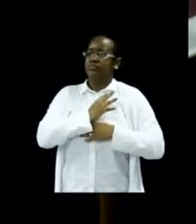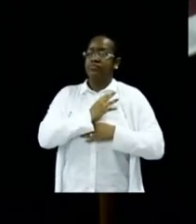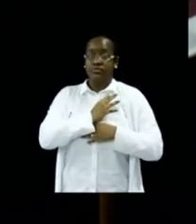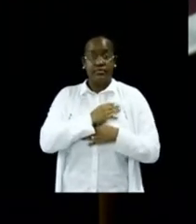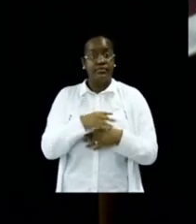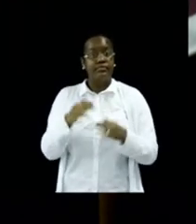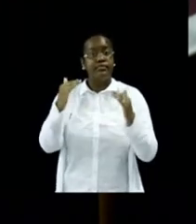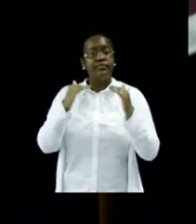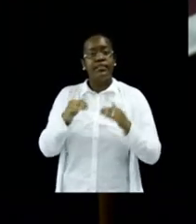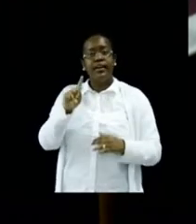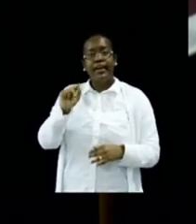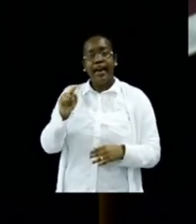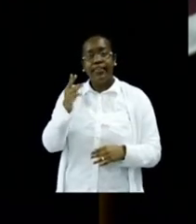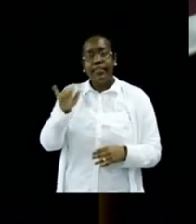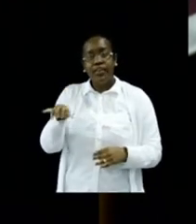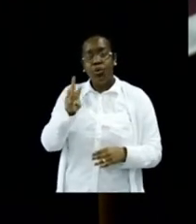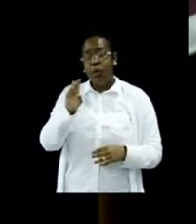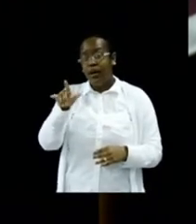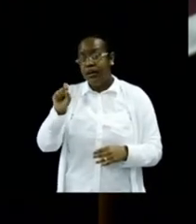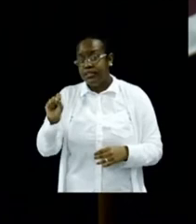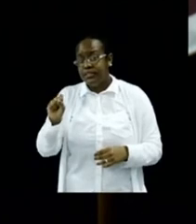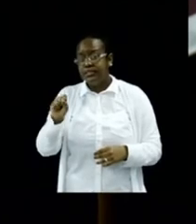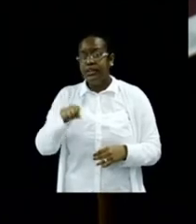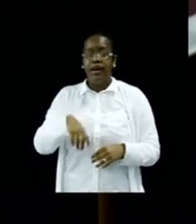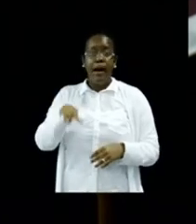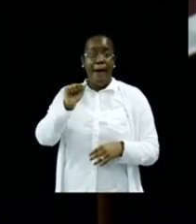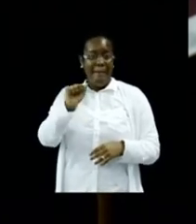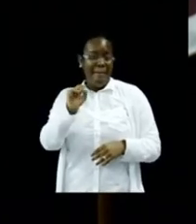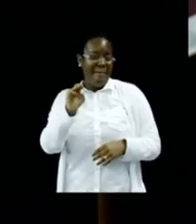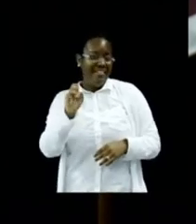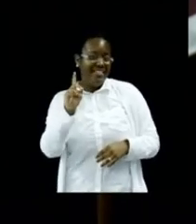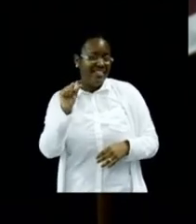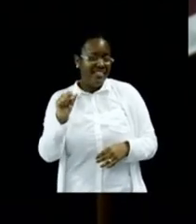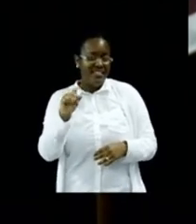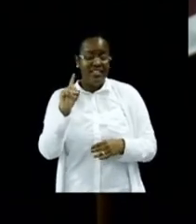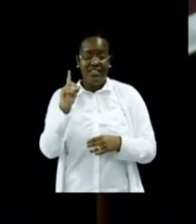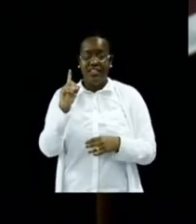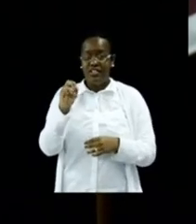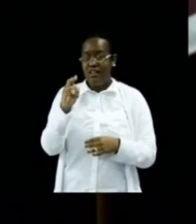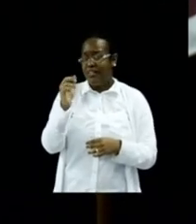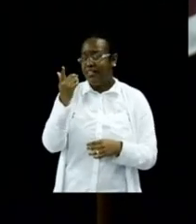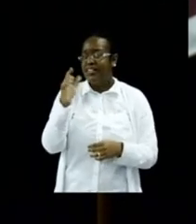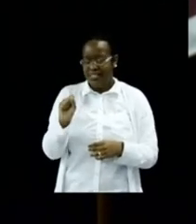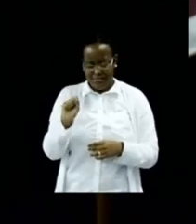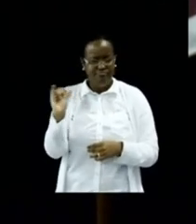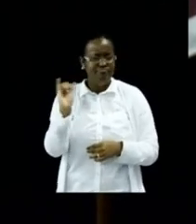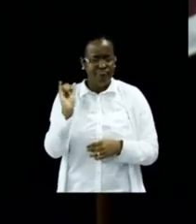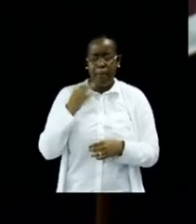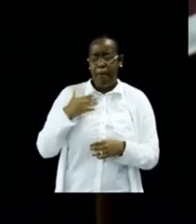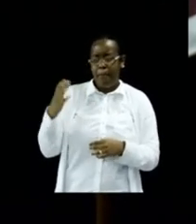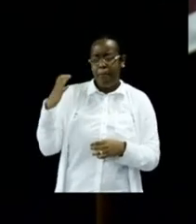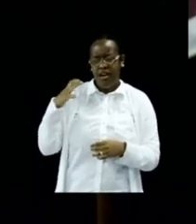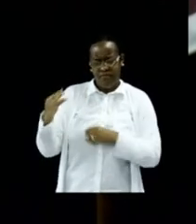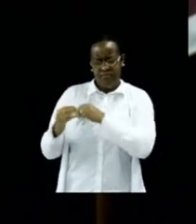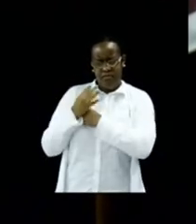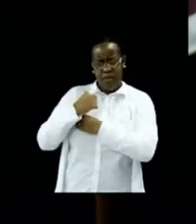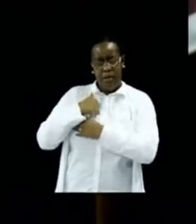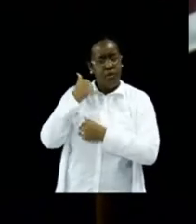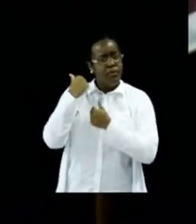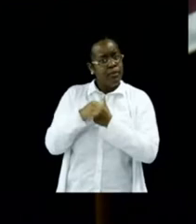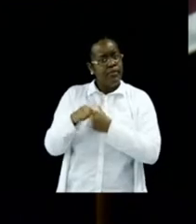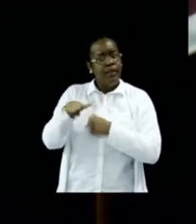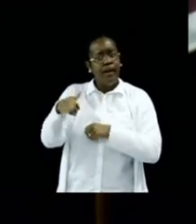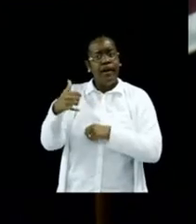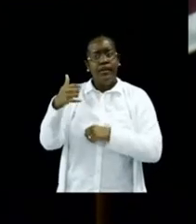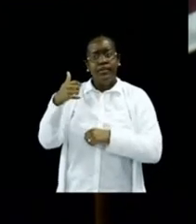Kathy Wells, Imelda Douglas was the boss of mine as well, and she inspired me. I remember having a conversation